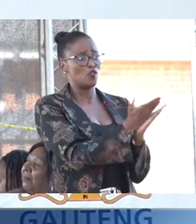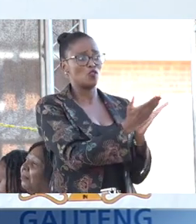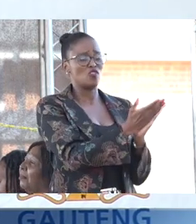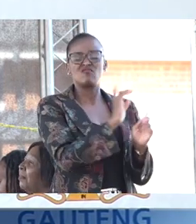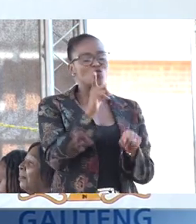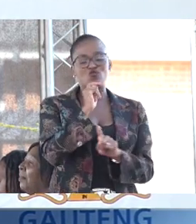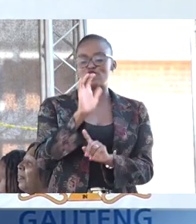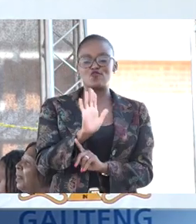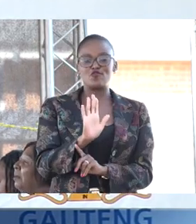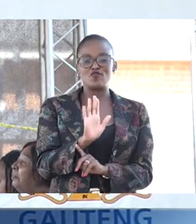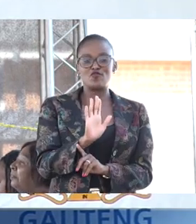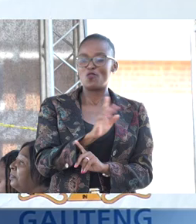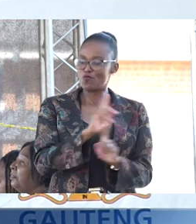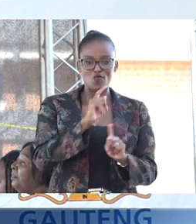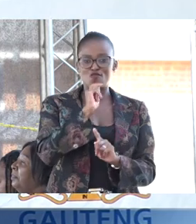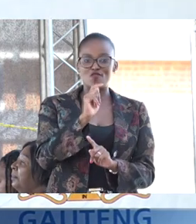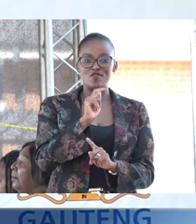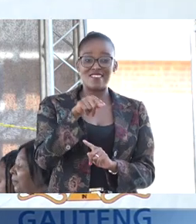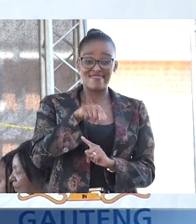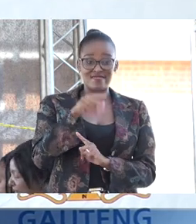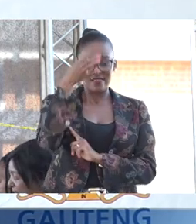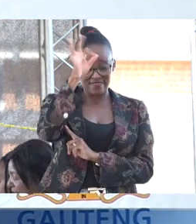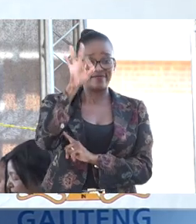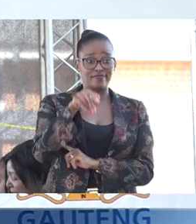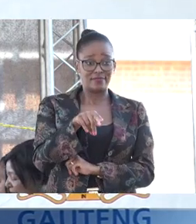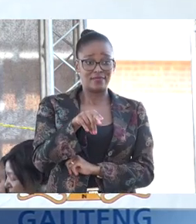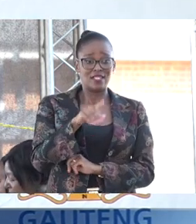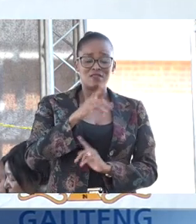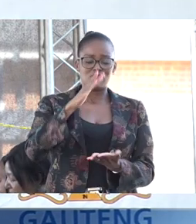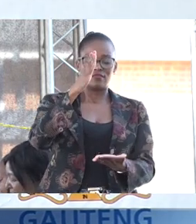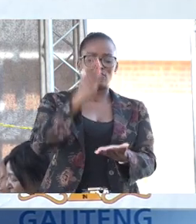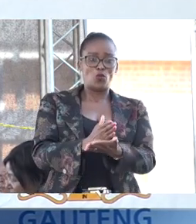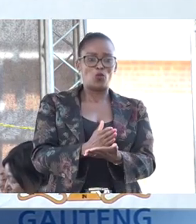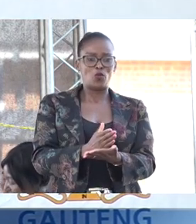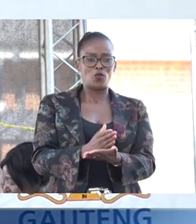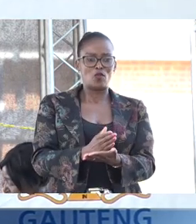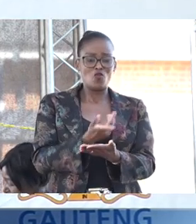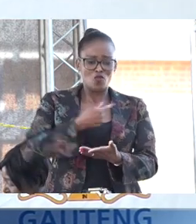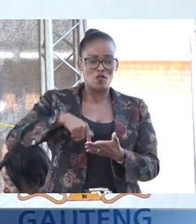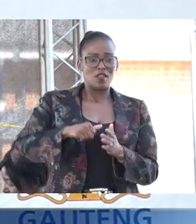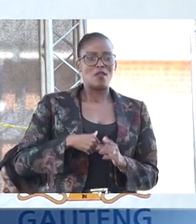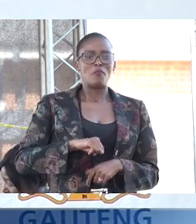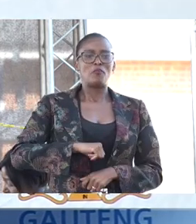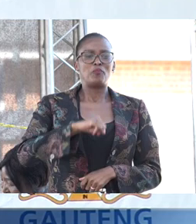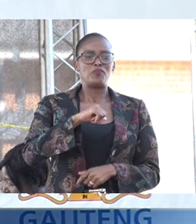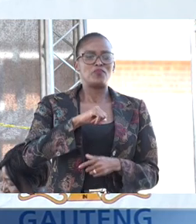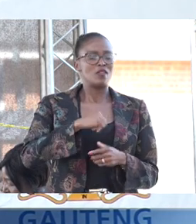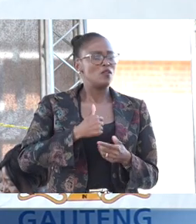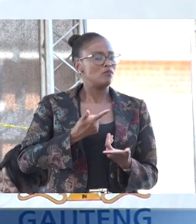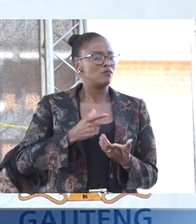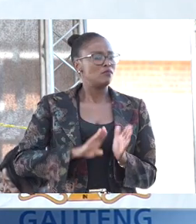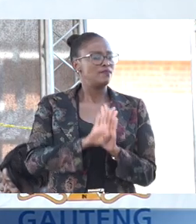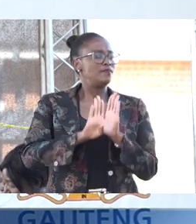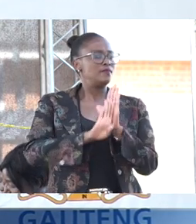And time and time and again, this government has ensured that we improve the state of our township